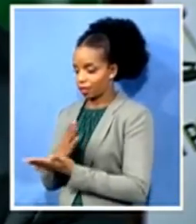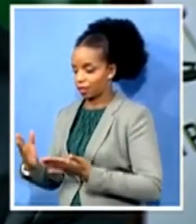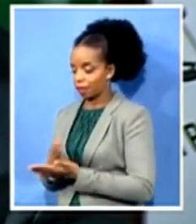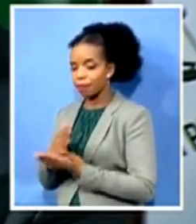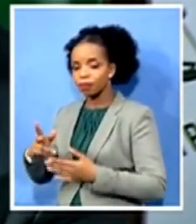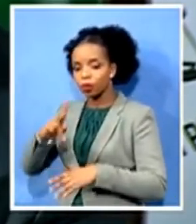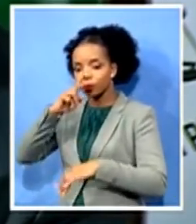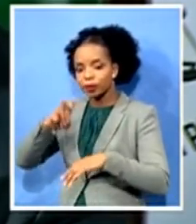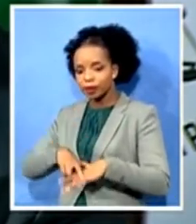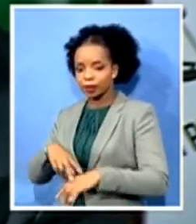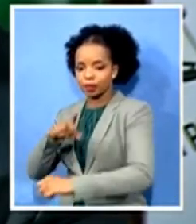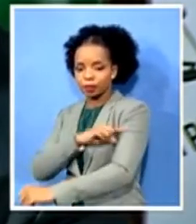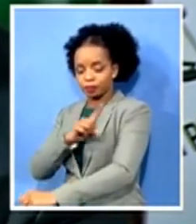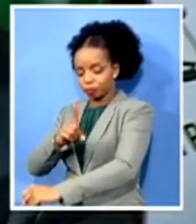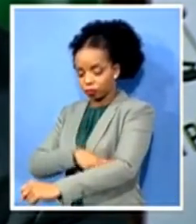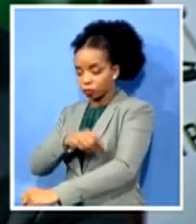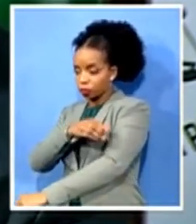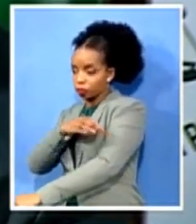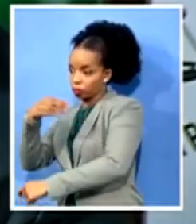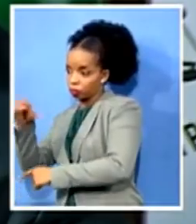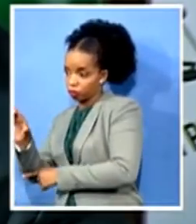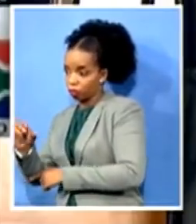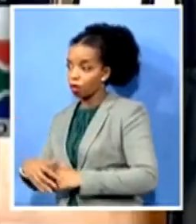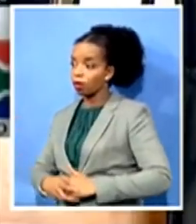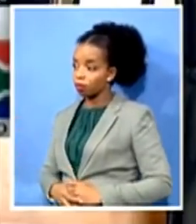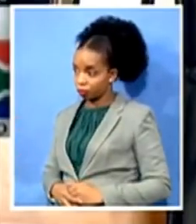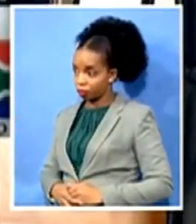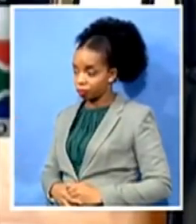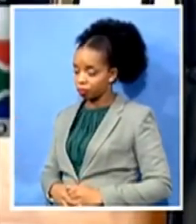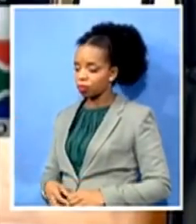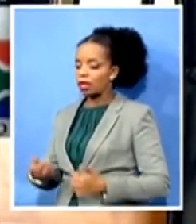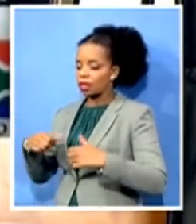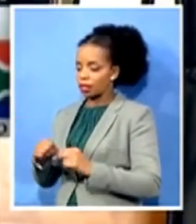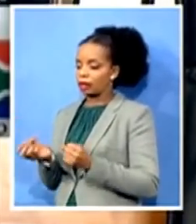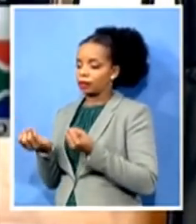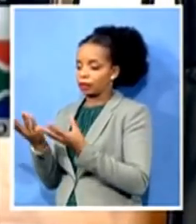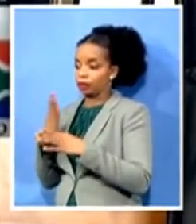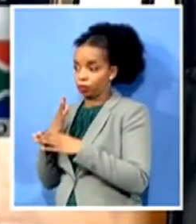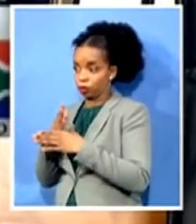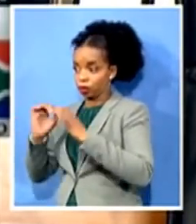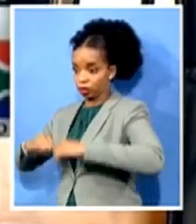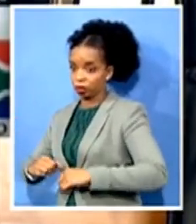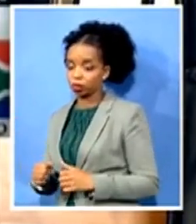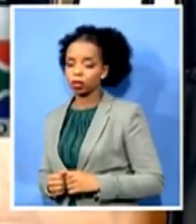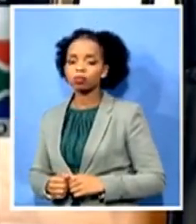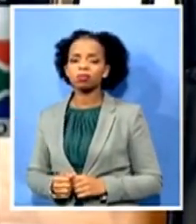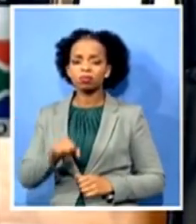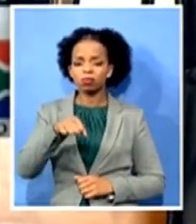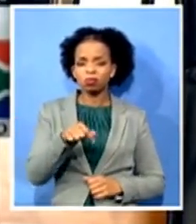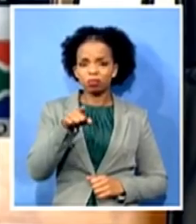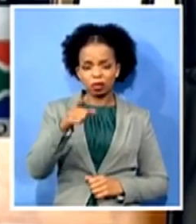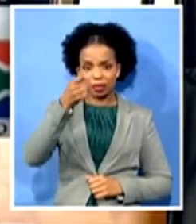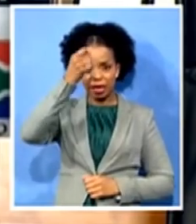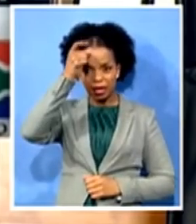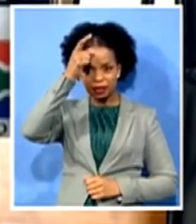that, they would be given work. That was the understanding which was given to me, Chair. And that was given by